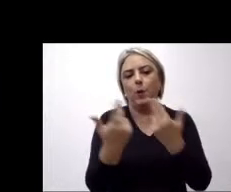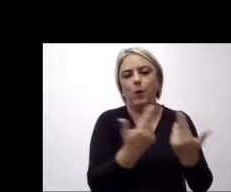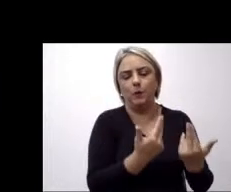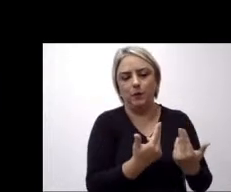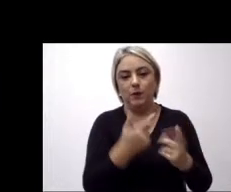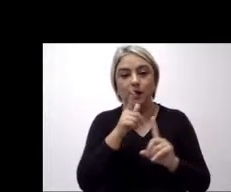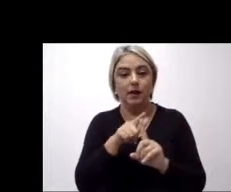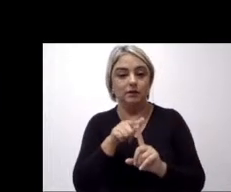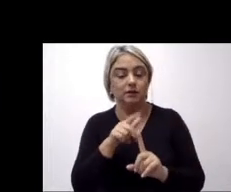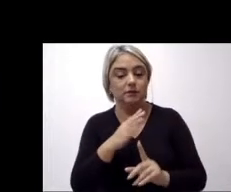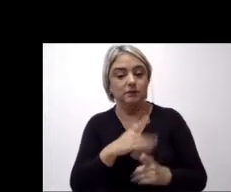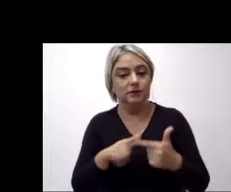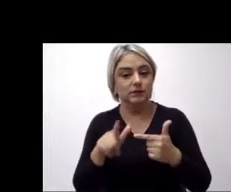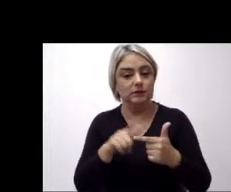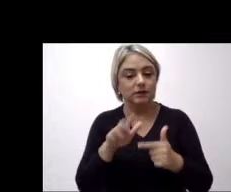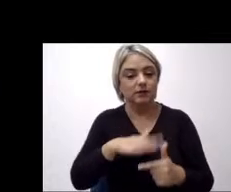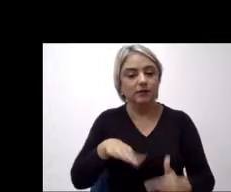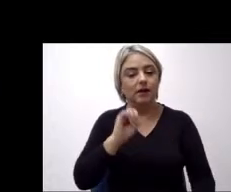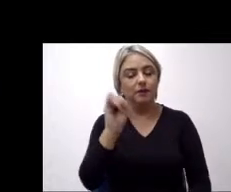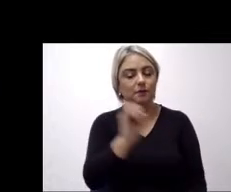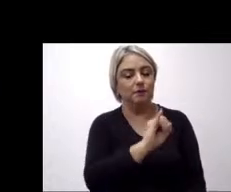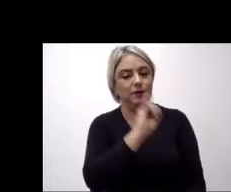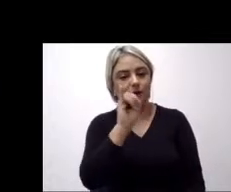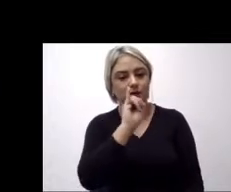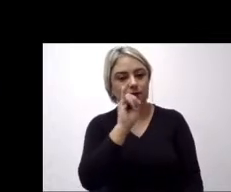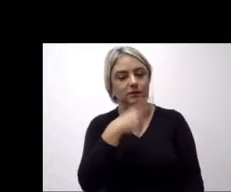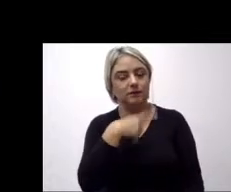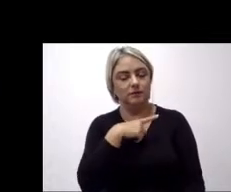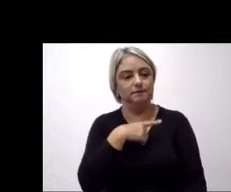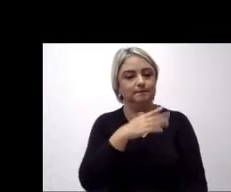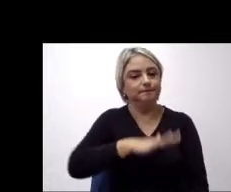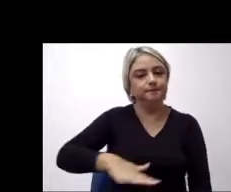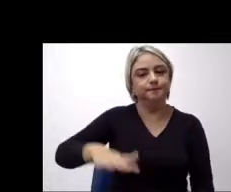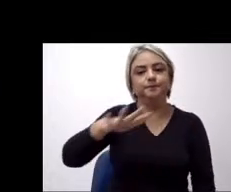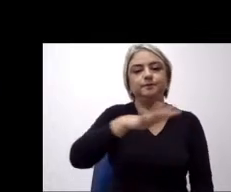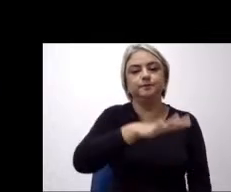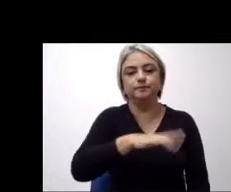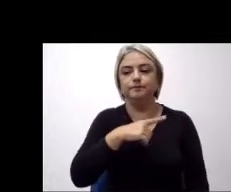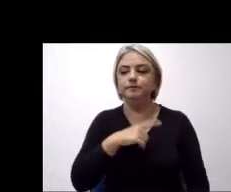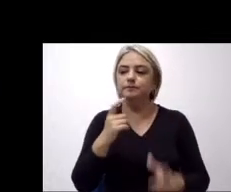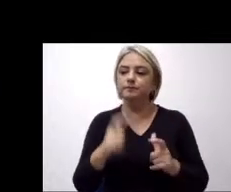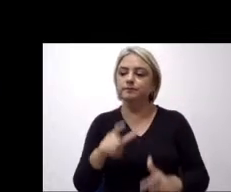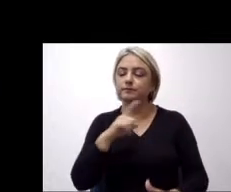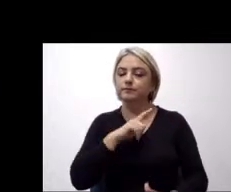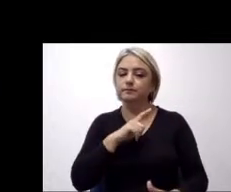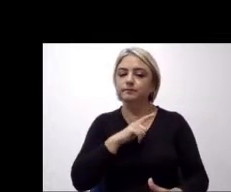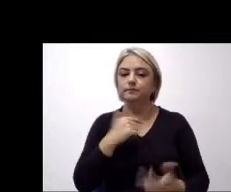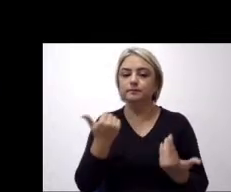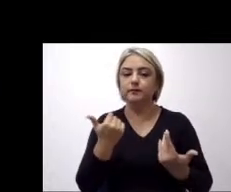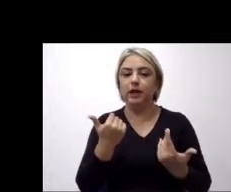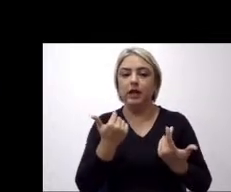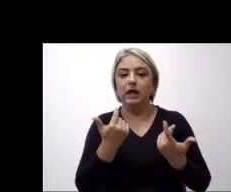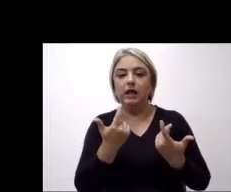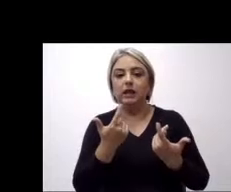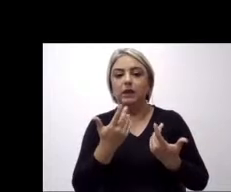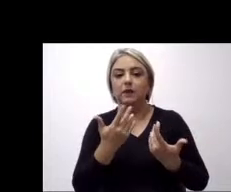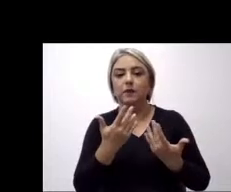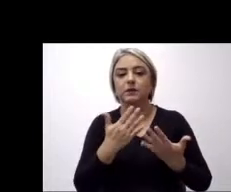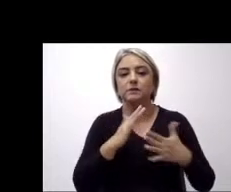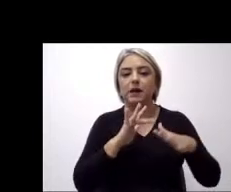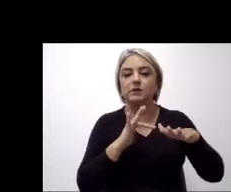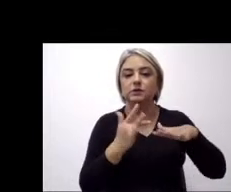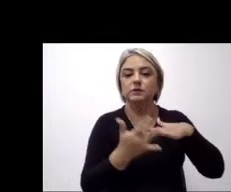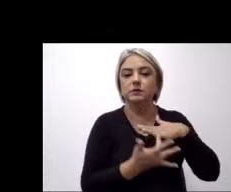situation is very important. It's a space, you have the media space, but it's not alone. And you have different space. The